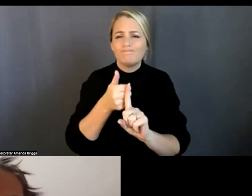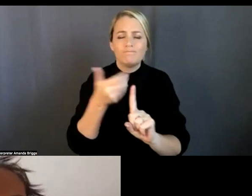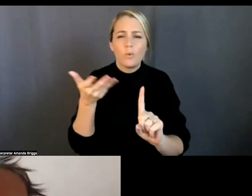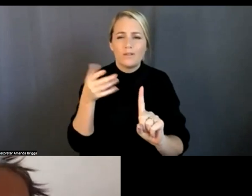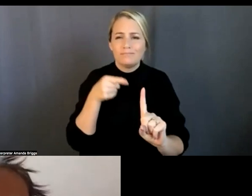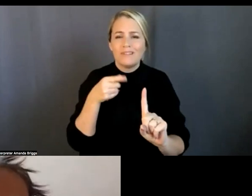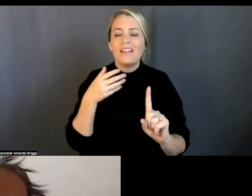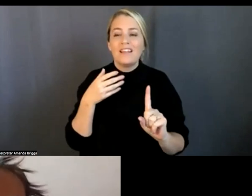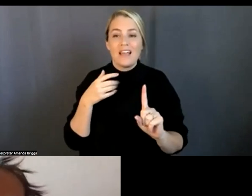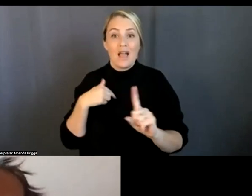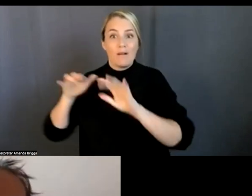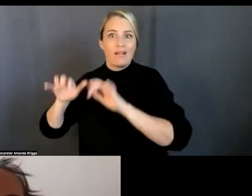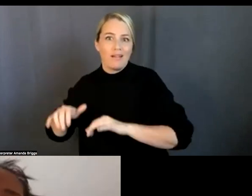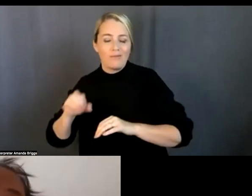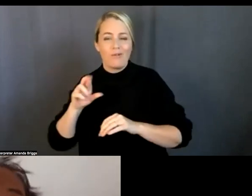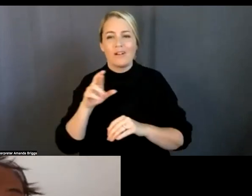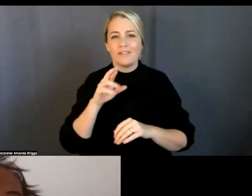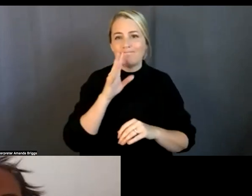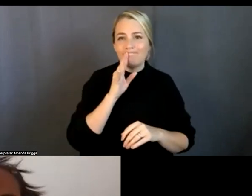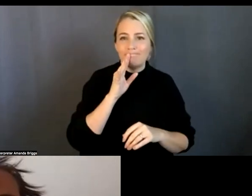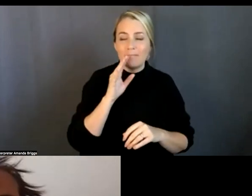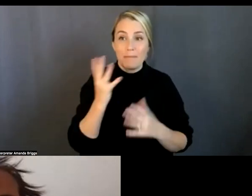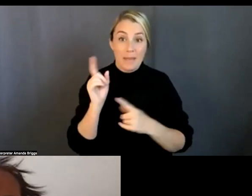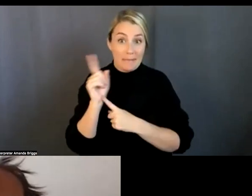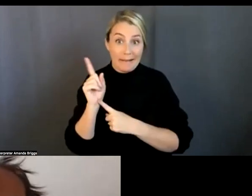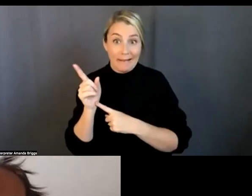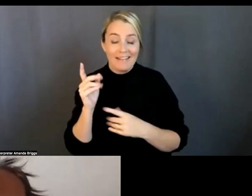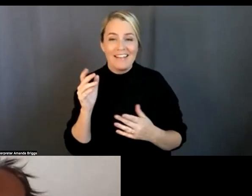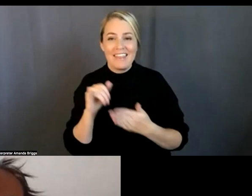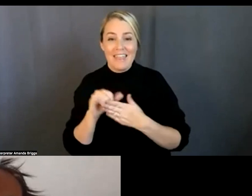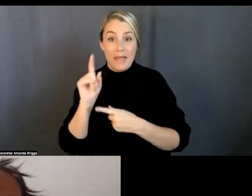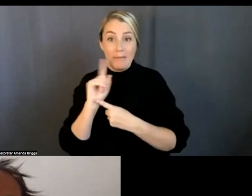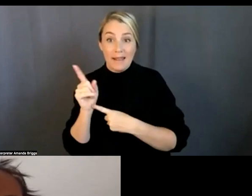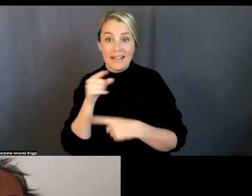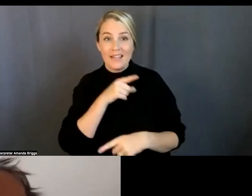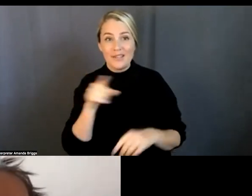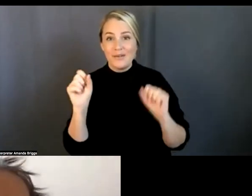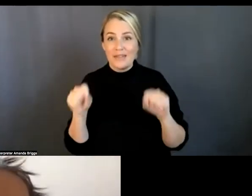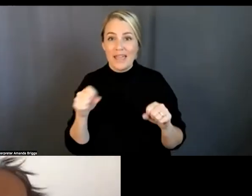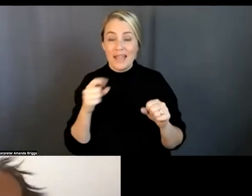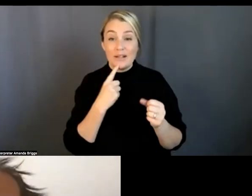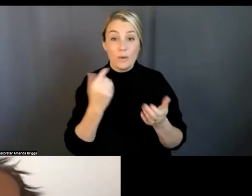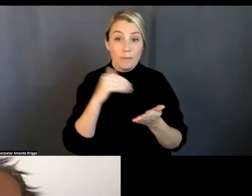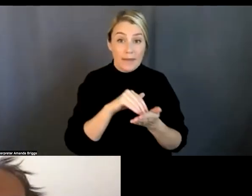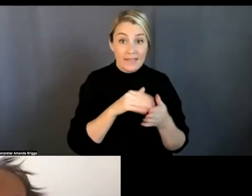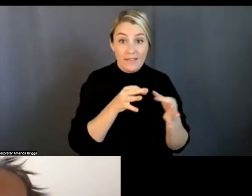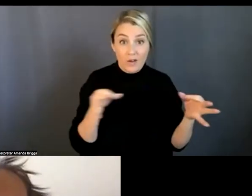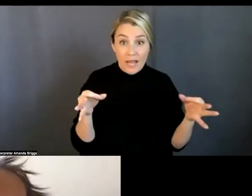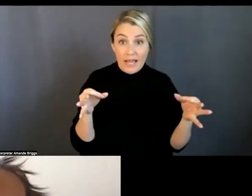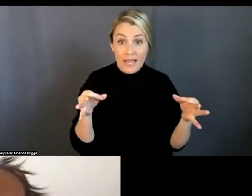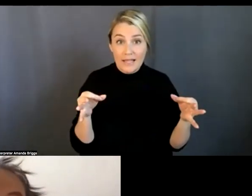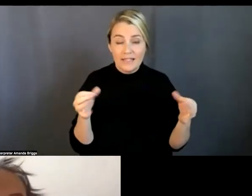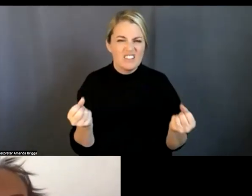I'll set a timer for, say, like about a minute. And in that minute, you can repeat the phrase as many times as you